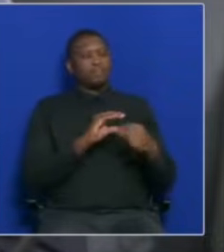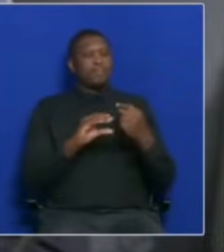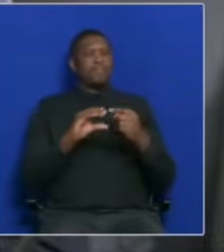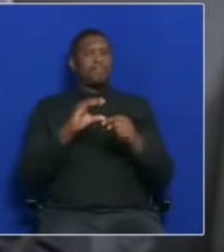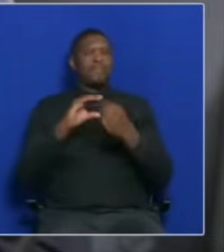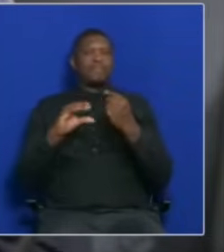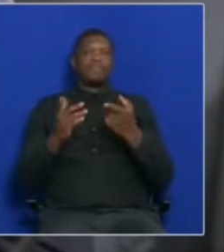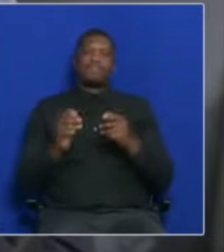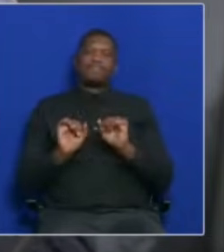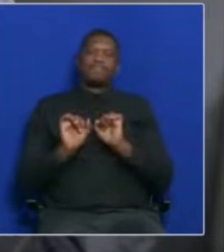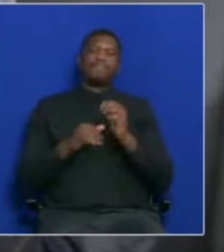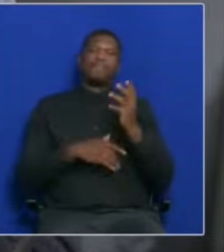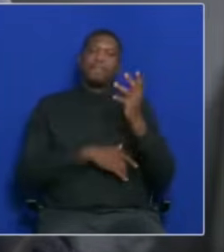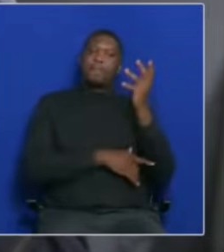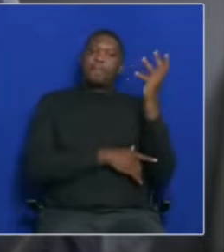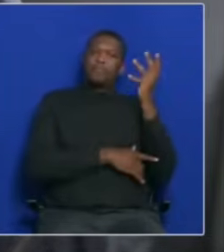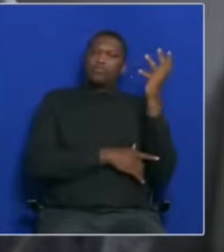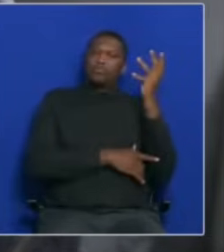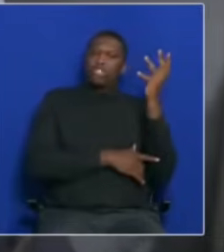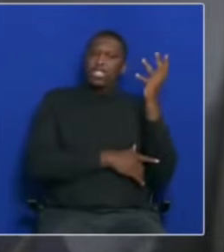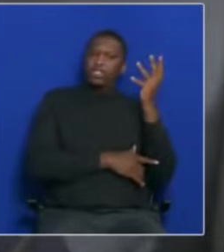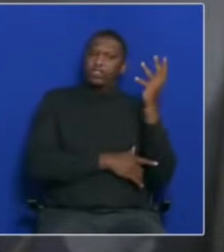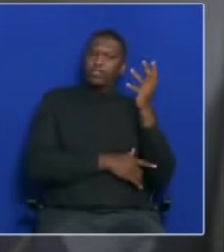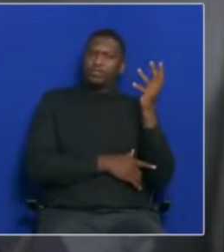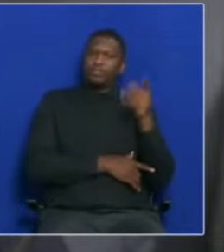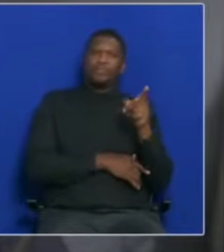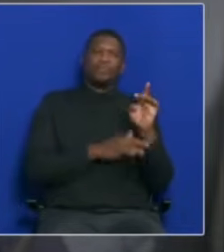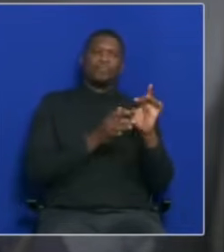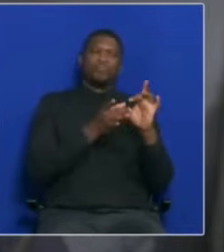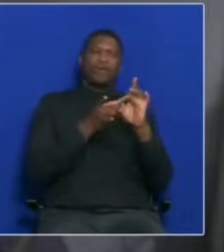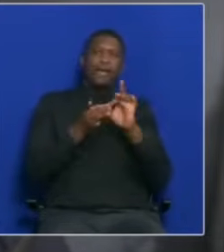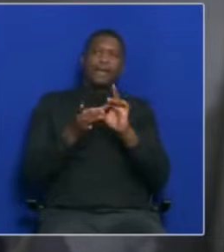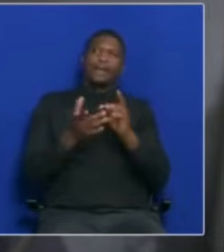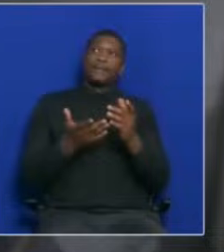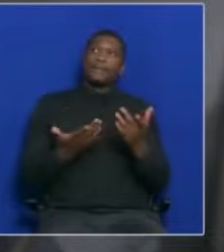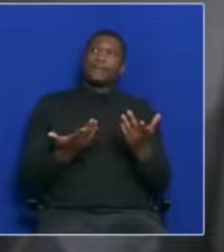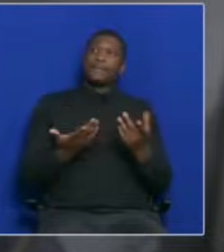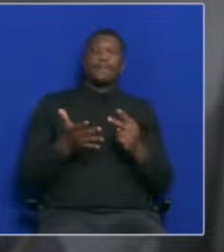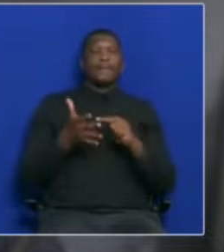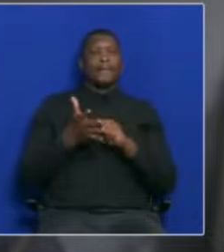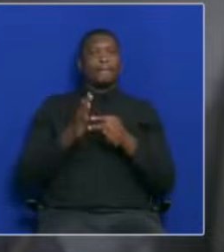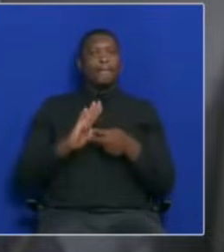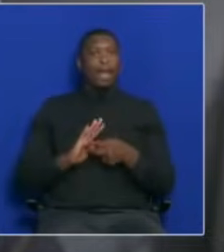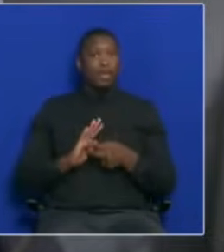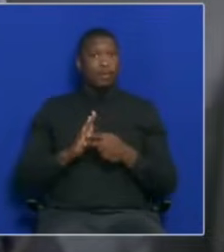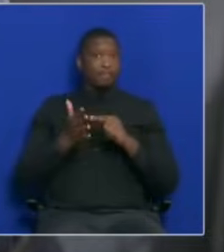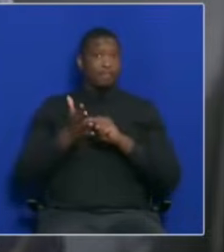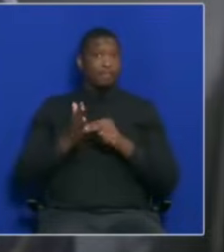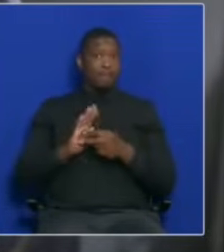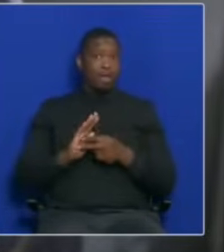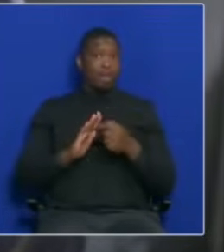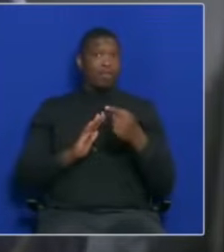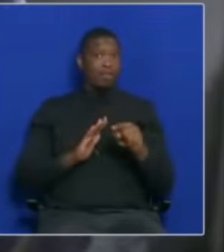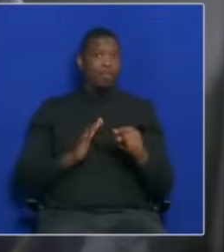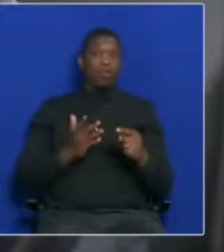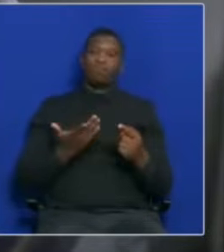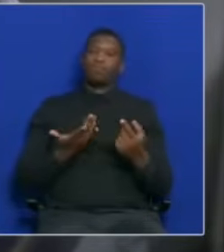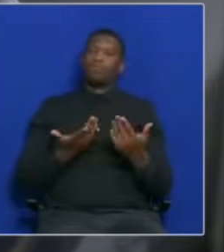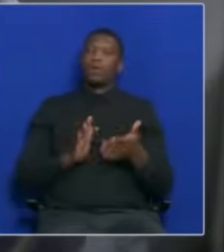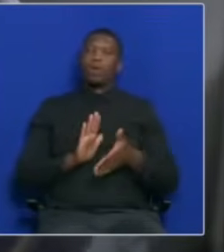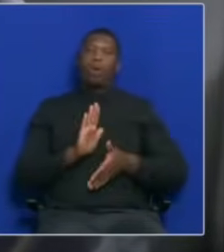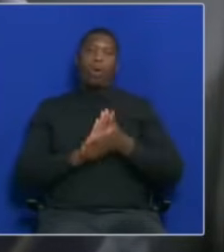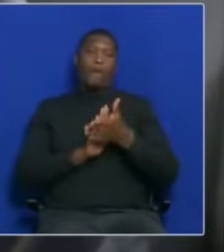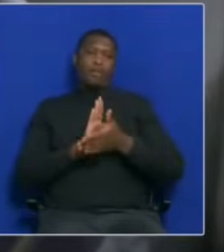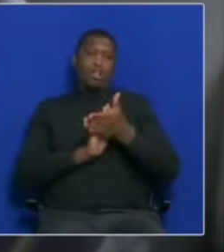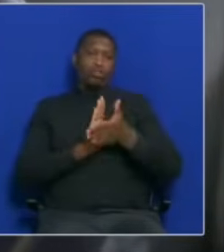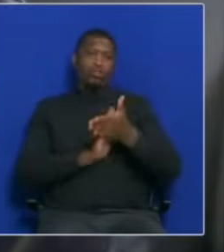regarding, this would be the plan for what is termed Operation Diversion, what is